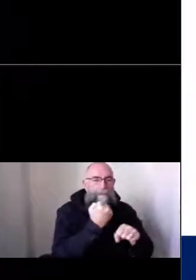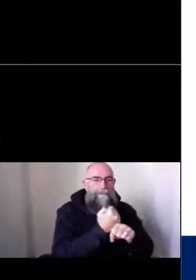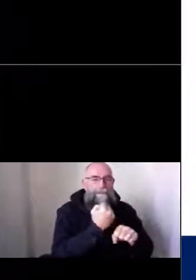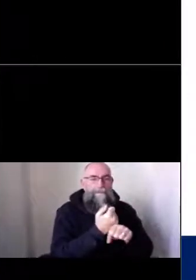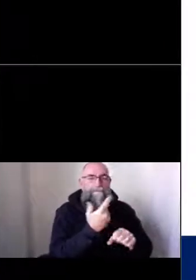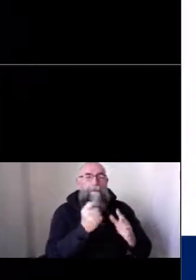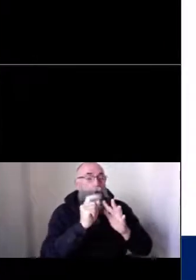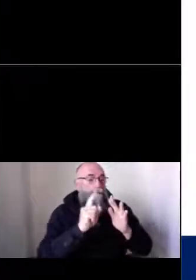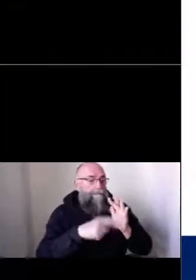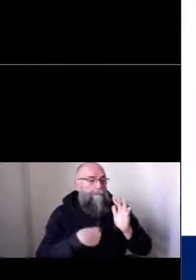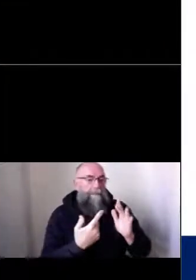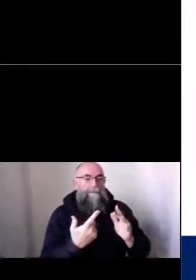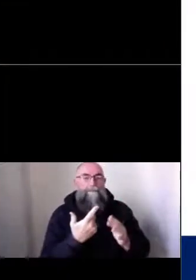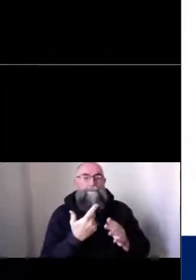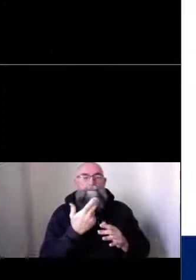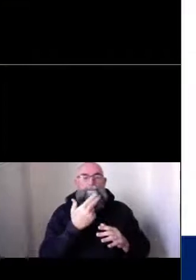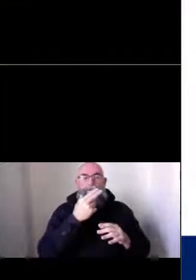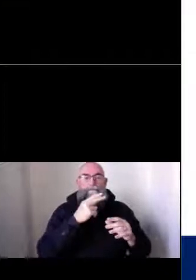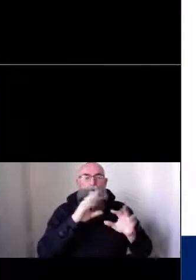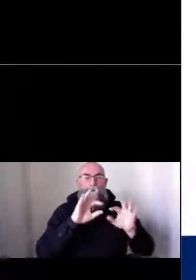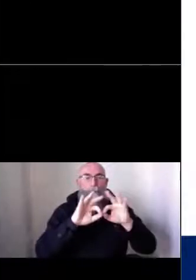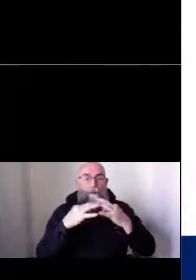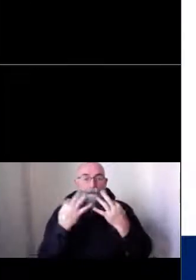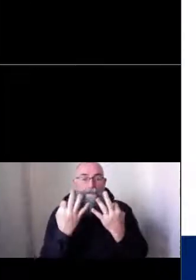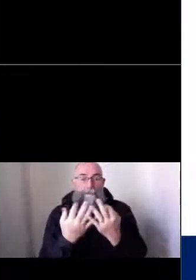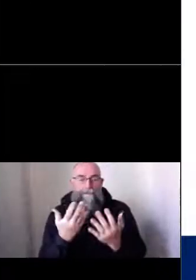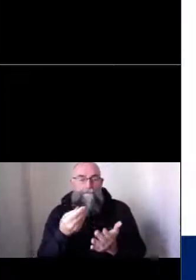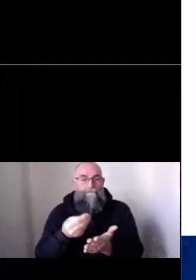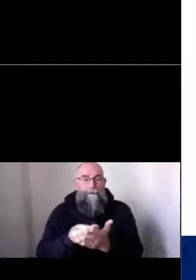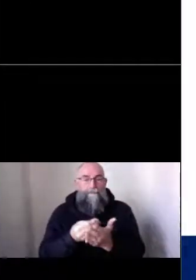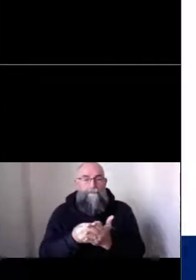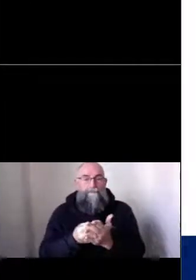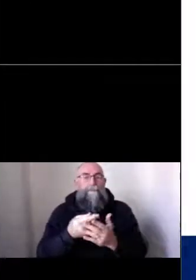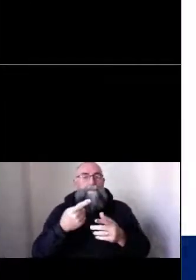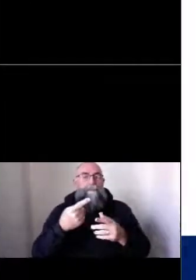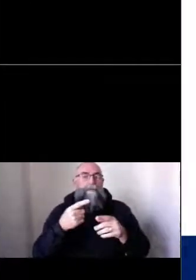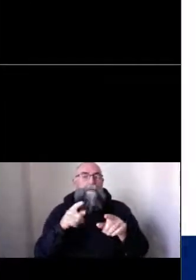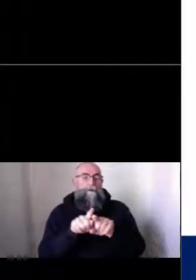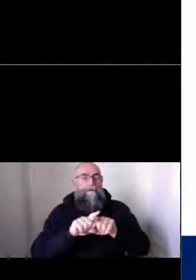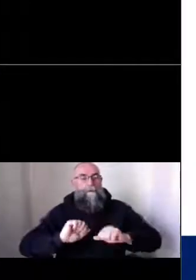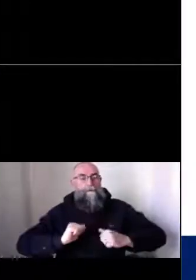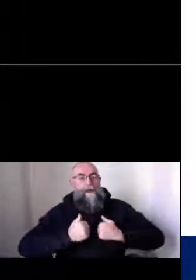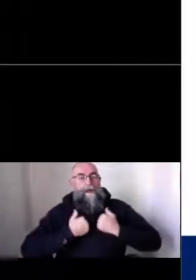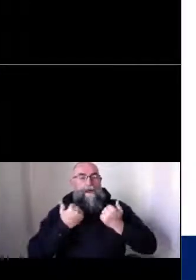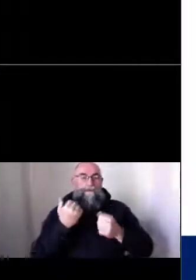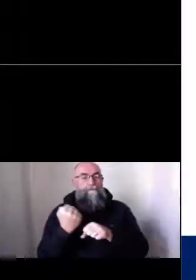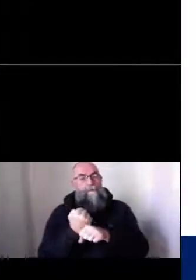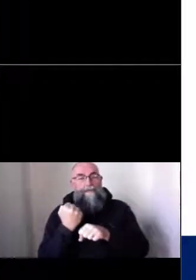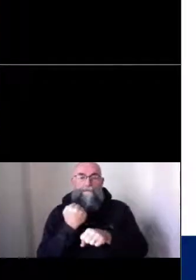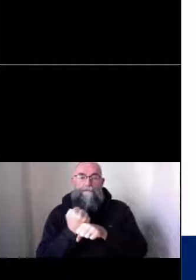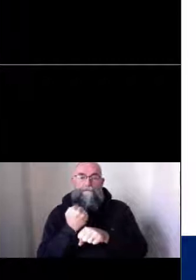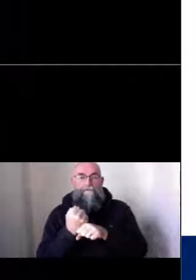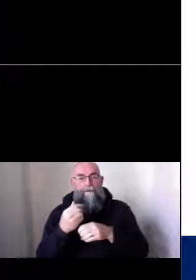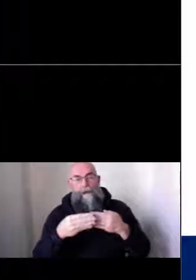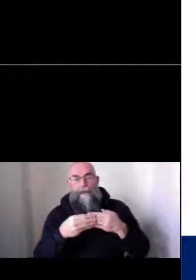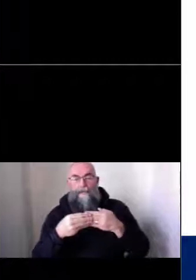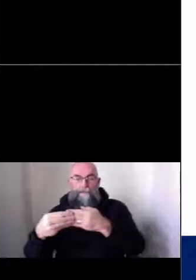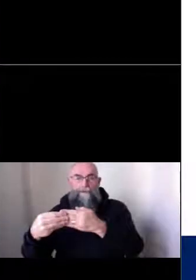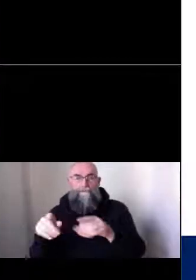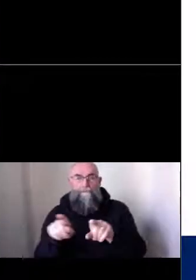funding, as well as our creative leadership. So they are fellowships